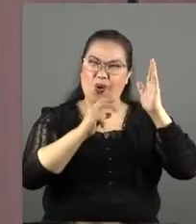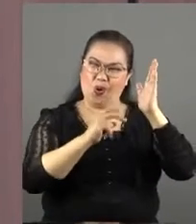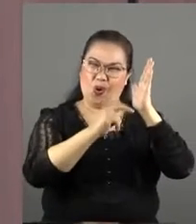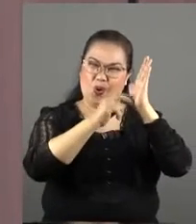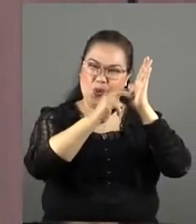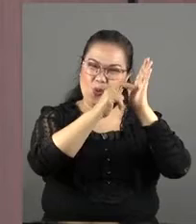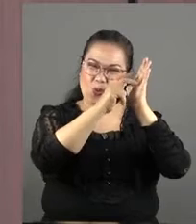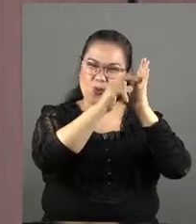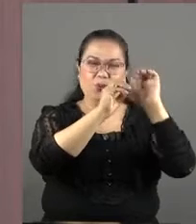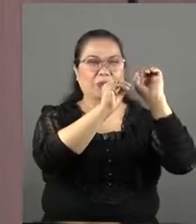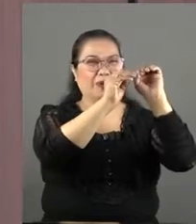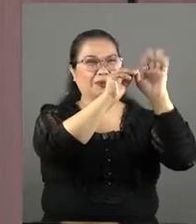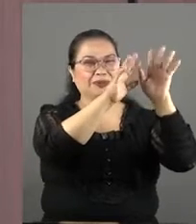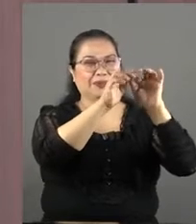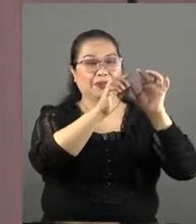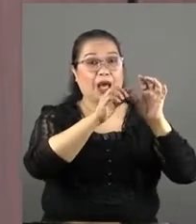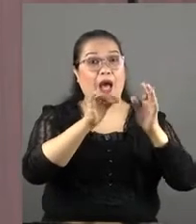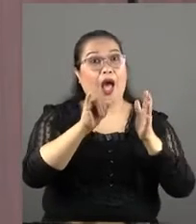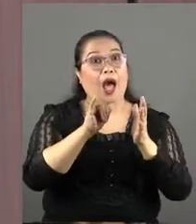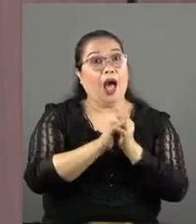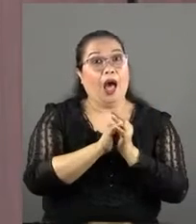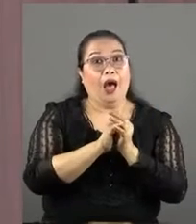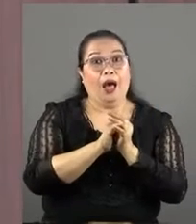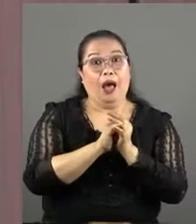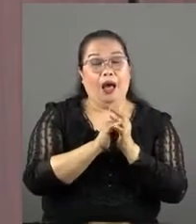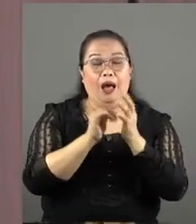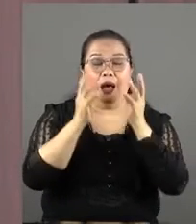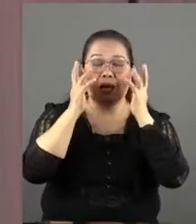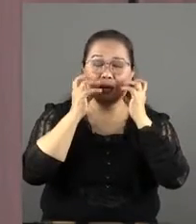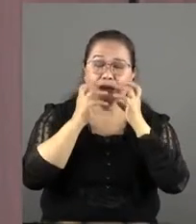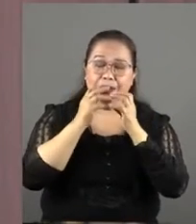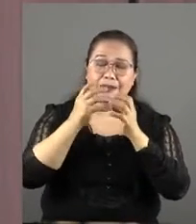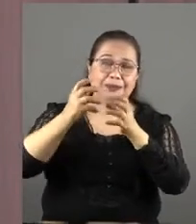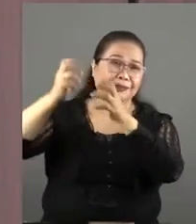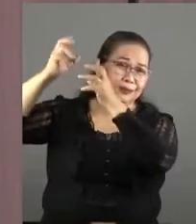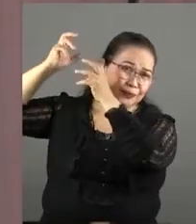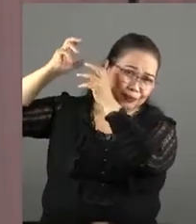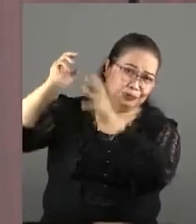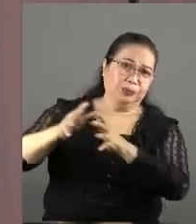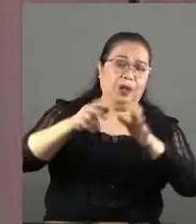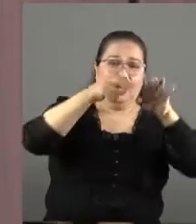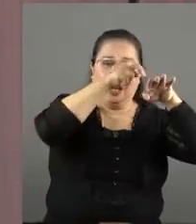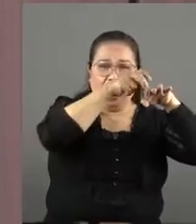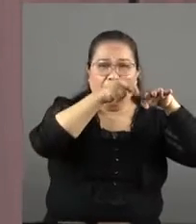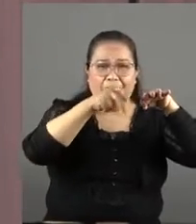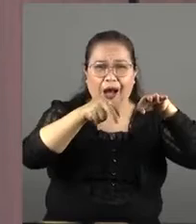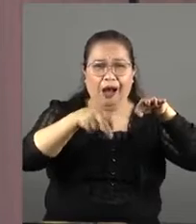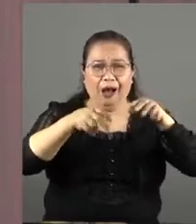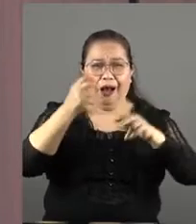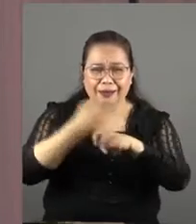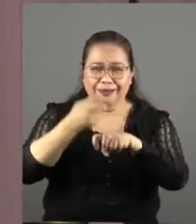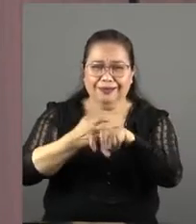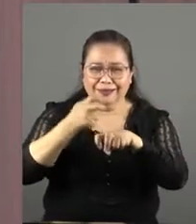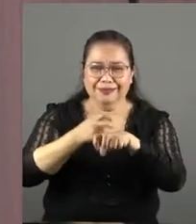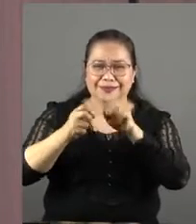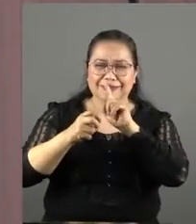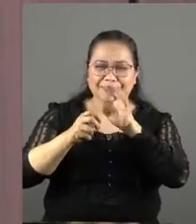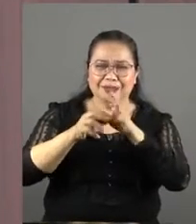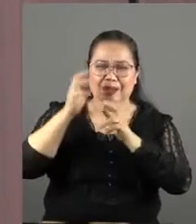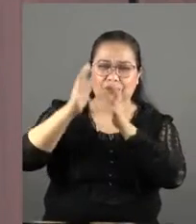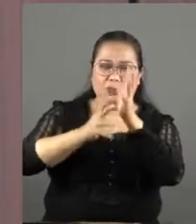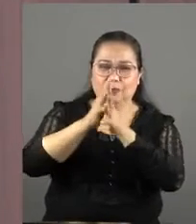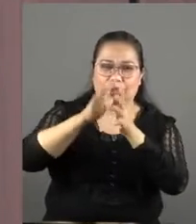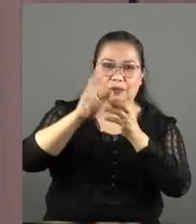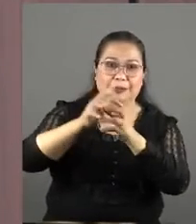said, so this is why Moses broke the tablets. I mean, after ascending all this way, he goes down and people are having a wild party, so